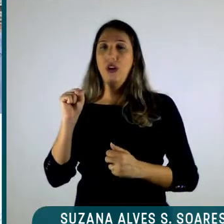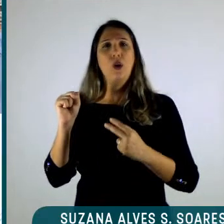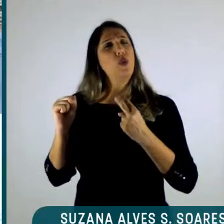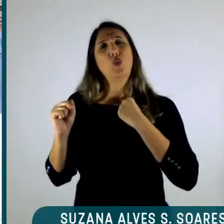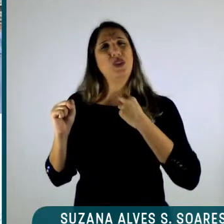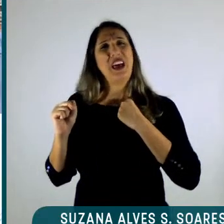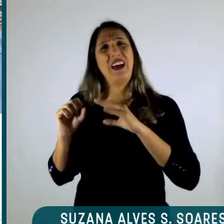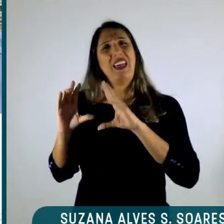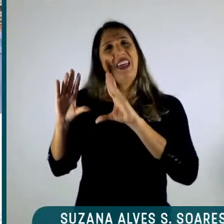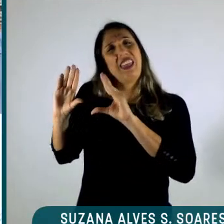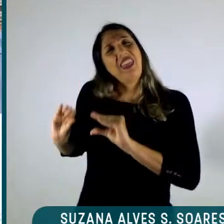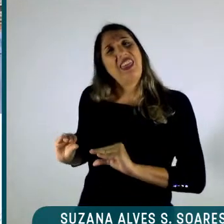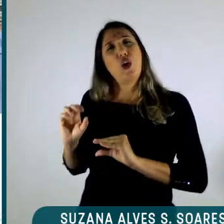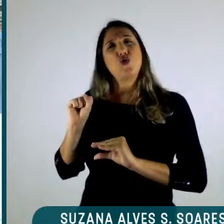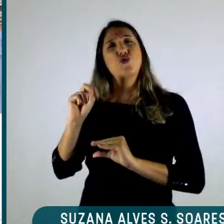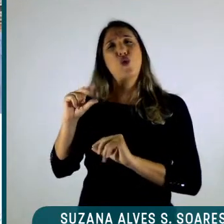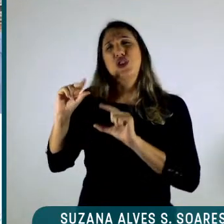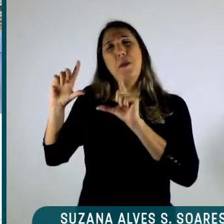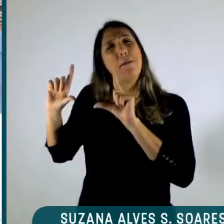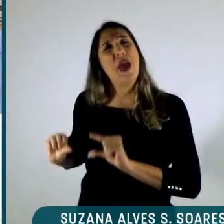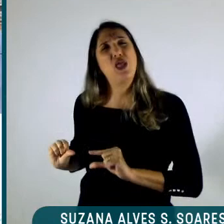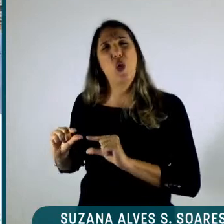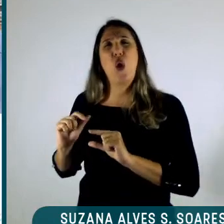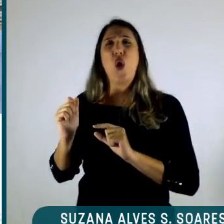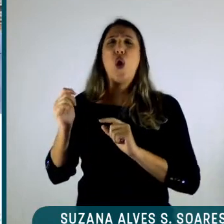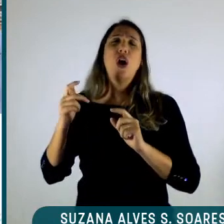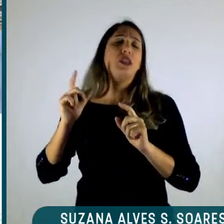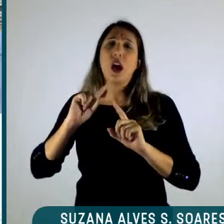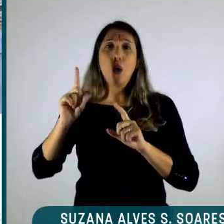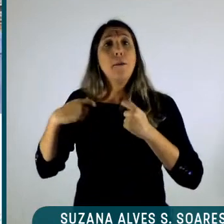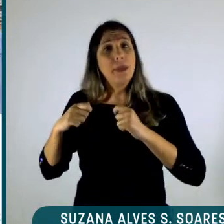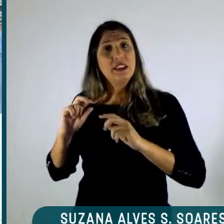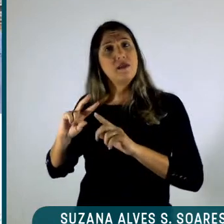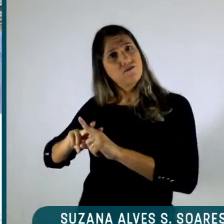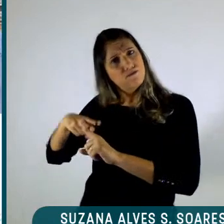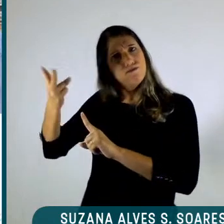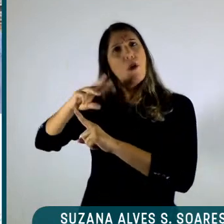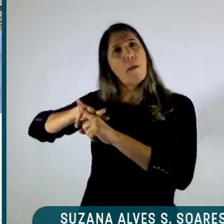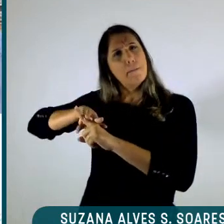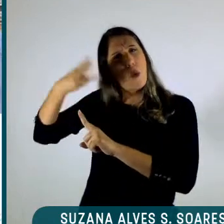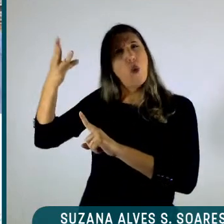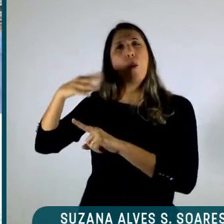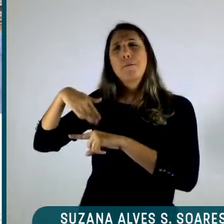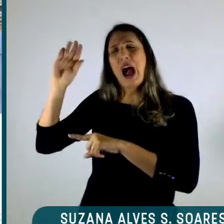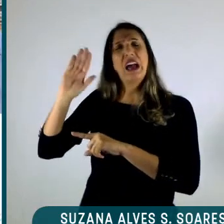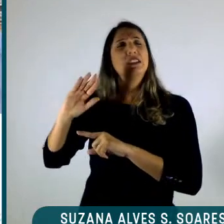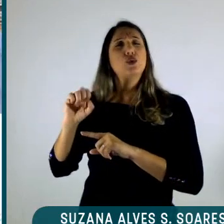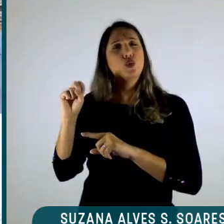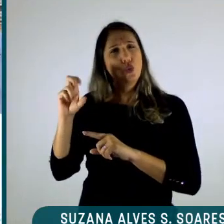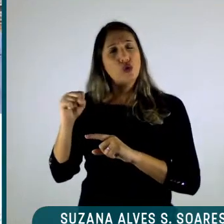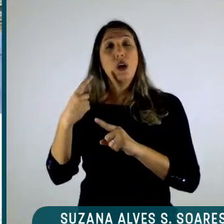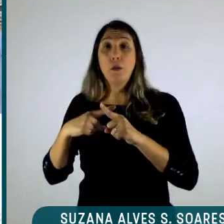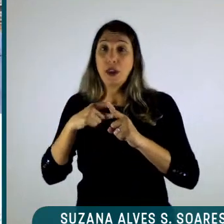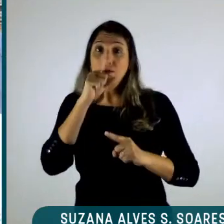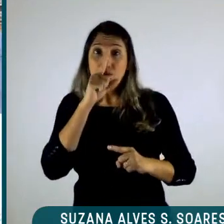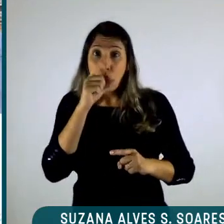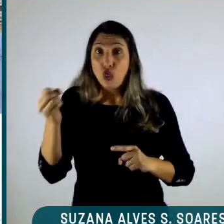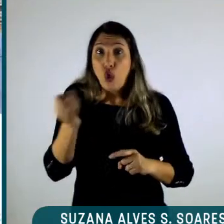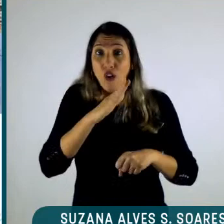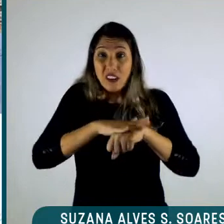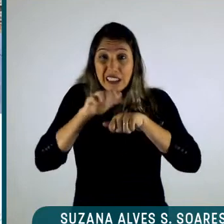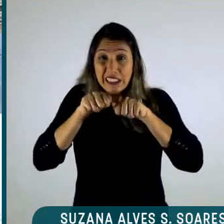have a SUS that is smaller than it's now. It has to triple its